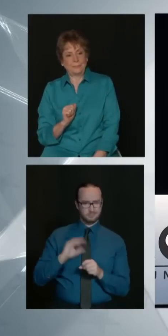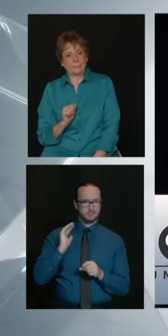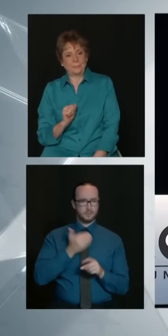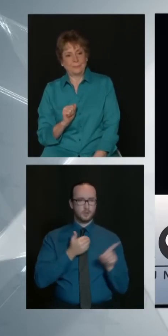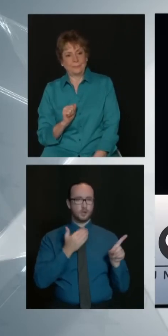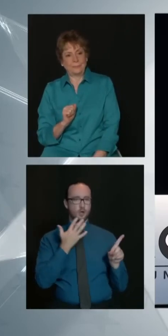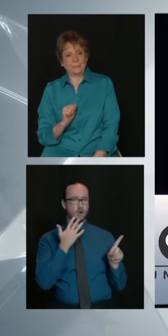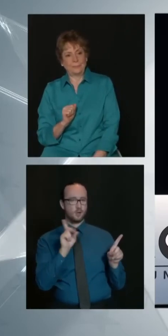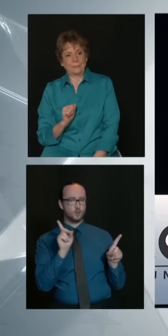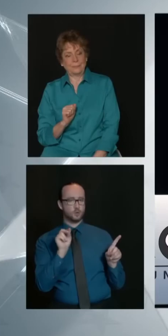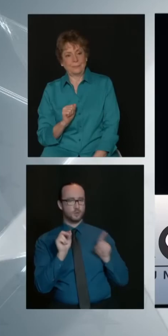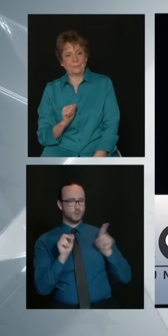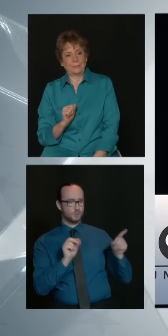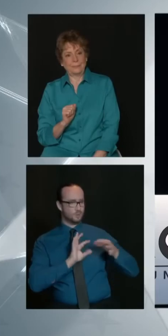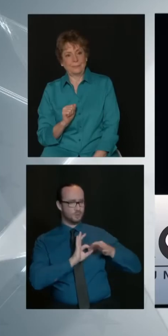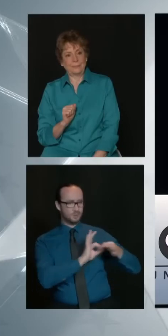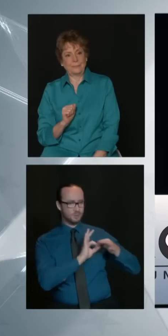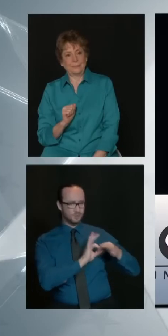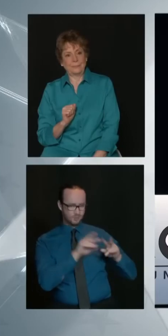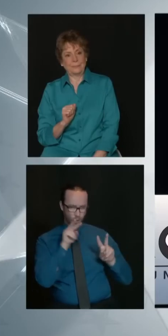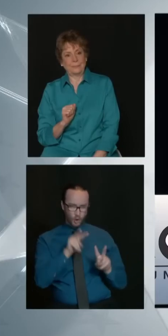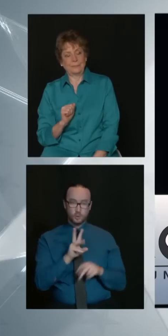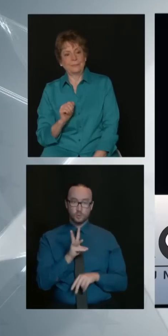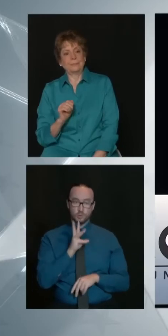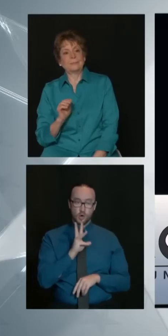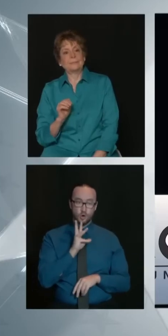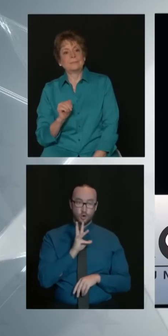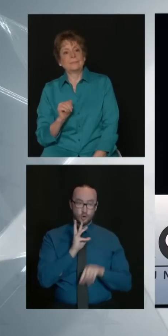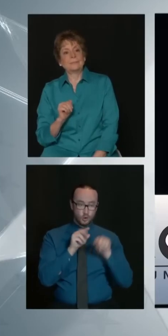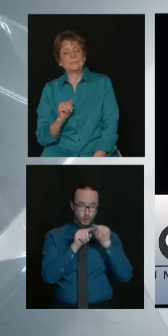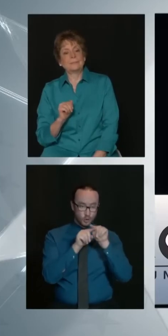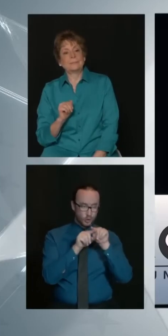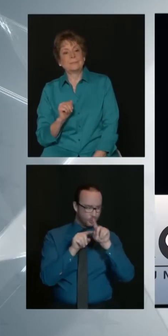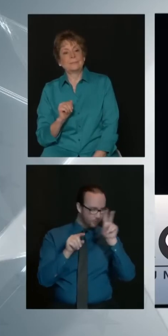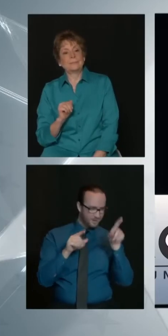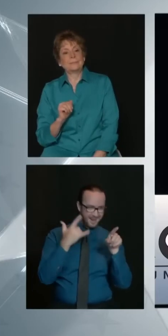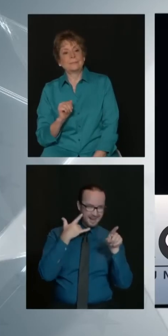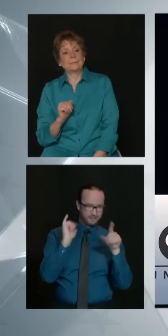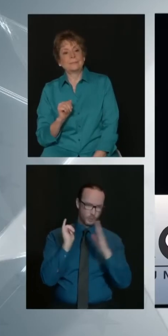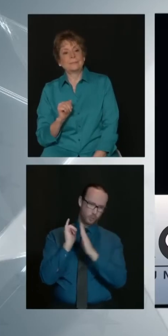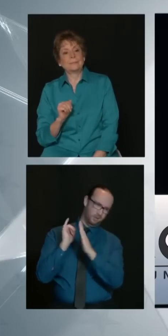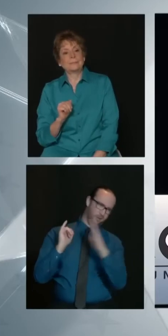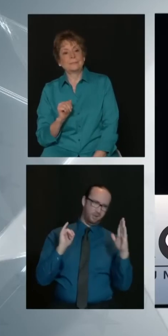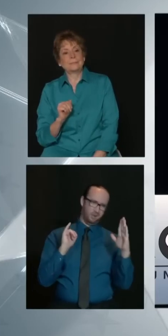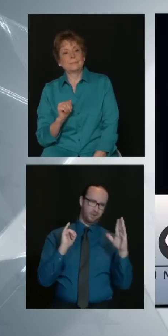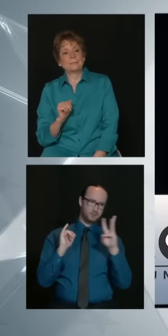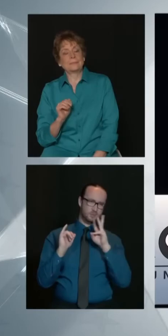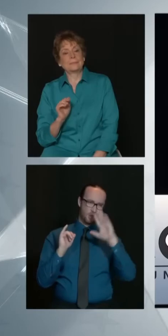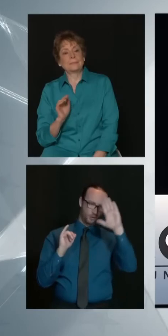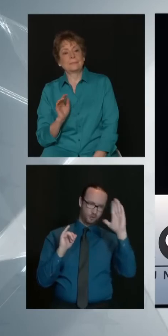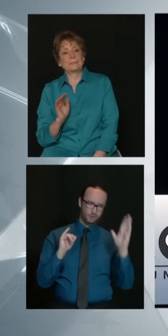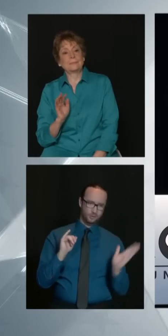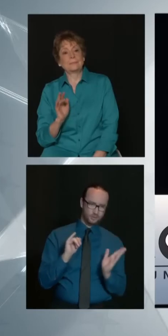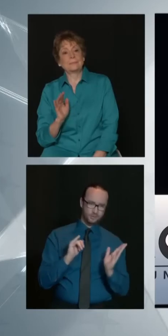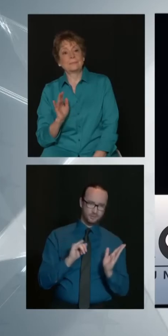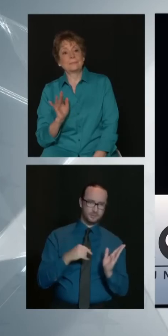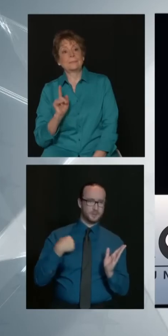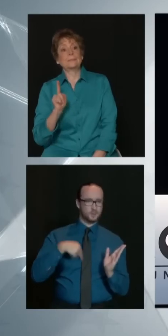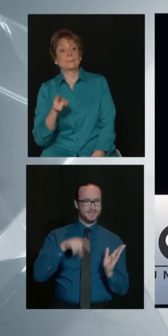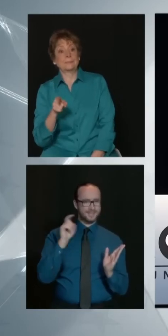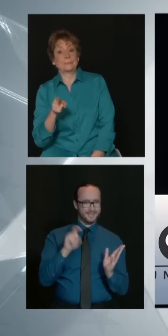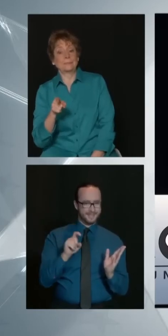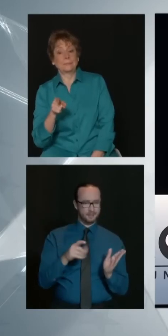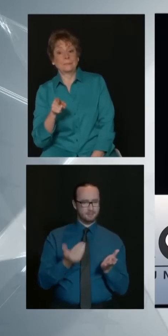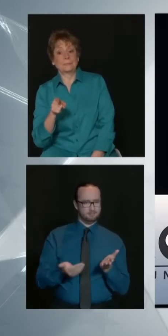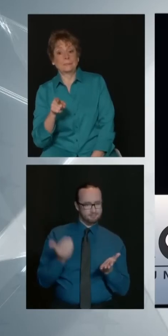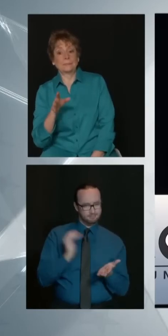Arizona's. Look at a map. California is on the Pacific Ocean. The future is desalination plants powered by nuclear reactors and pipelines. Okay. We can